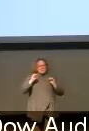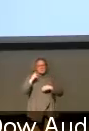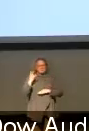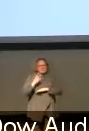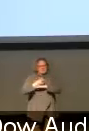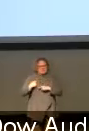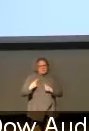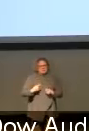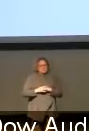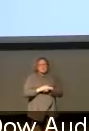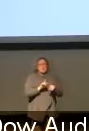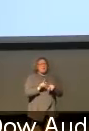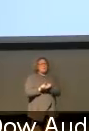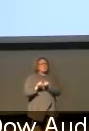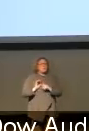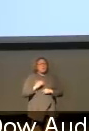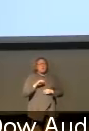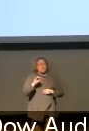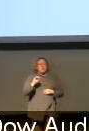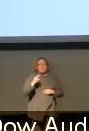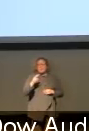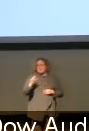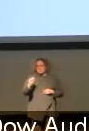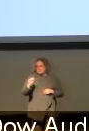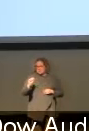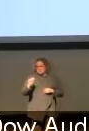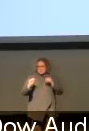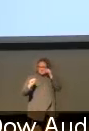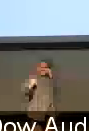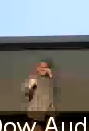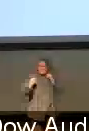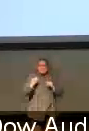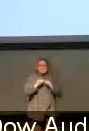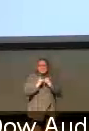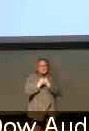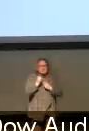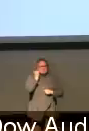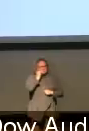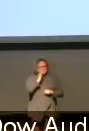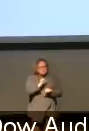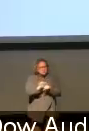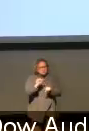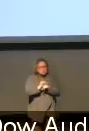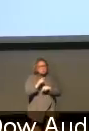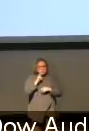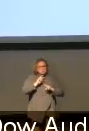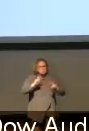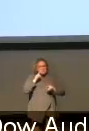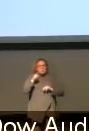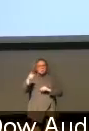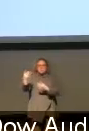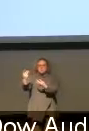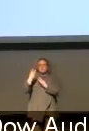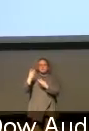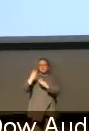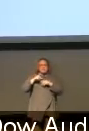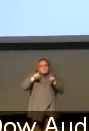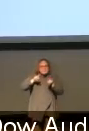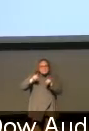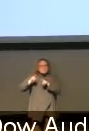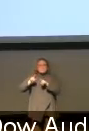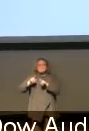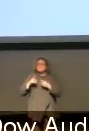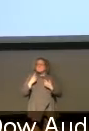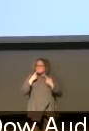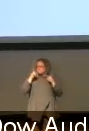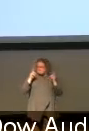our OHS team is working daily for you to come in and go through the process. After returning, we